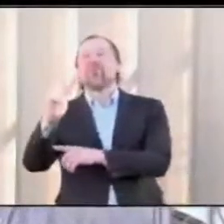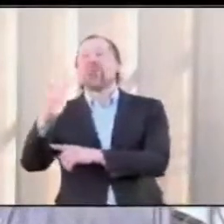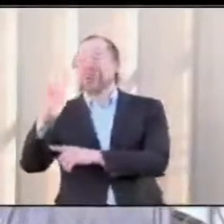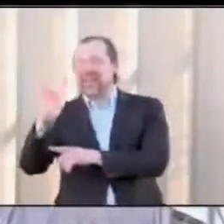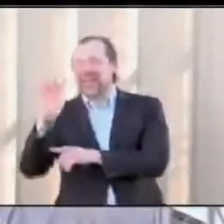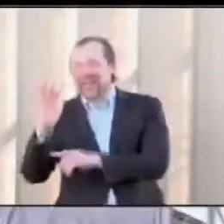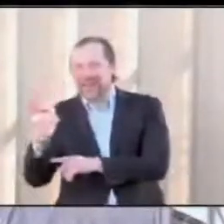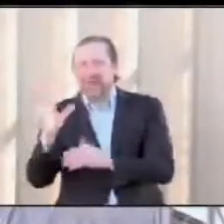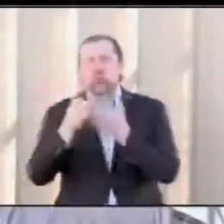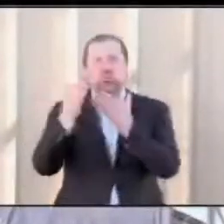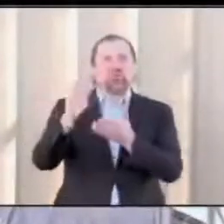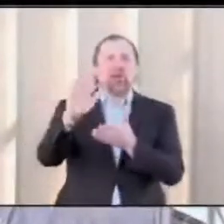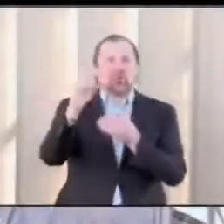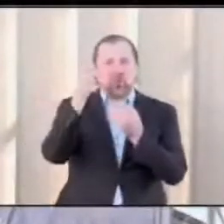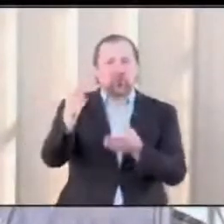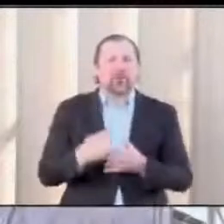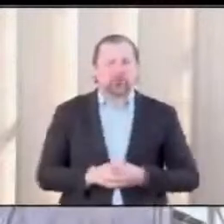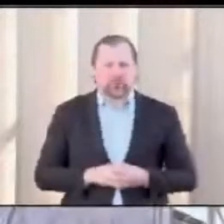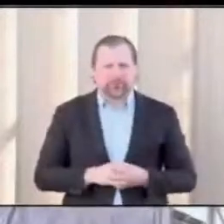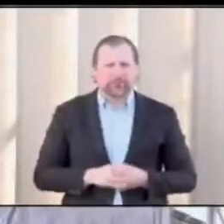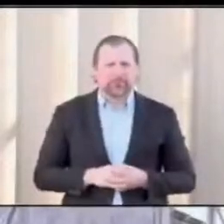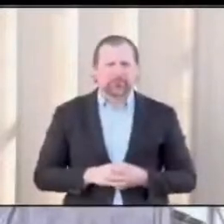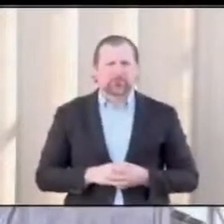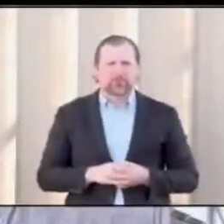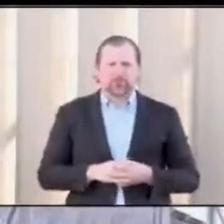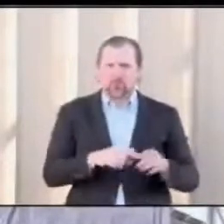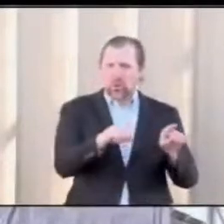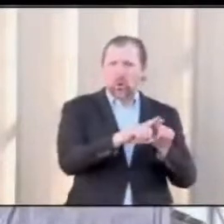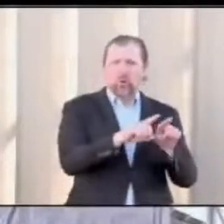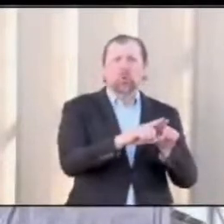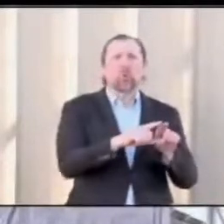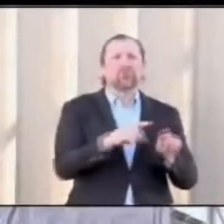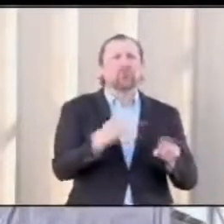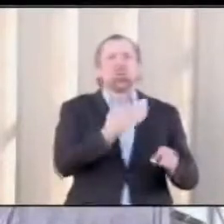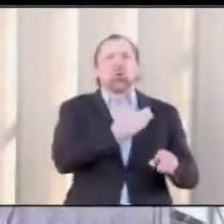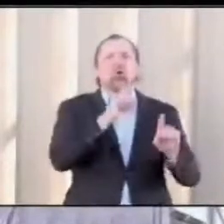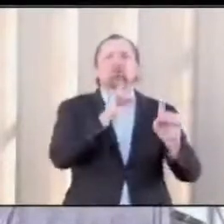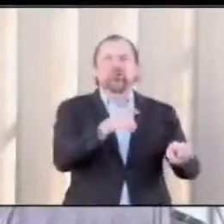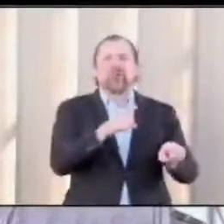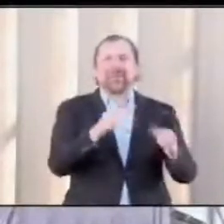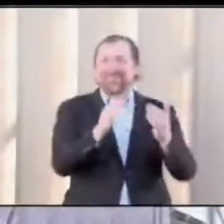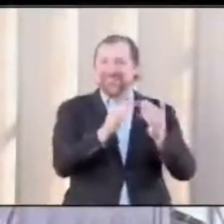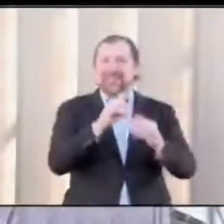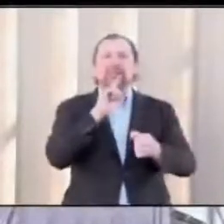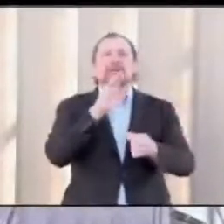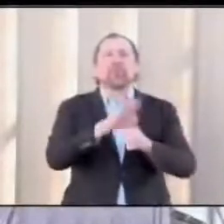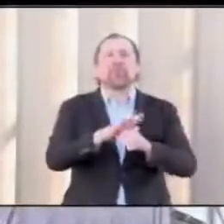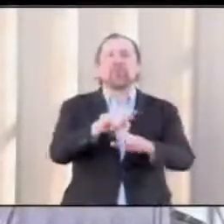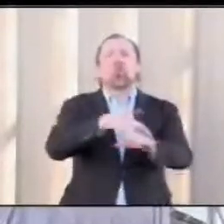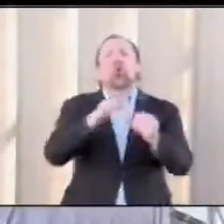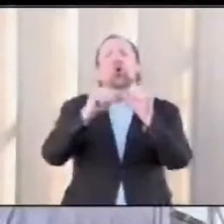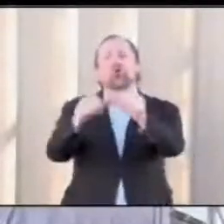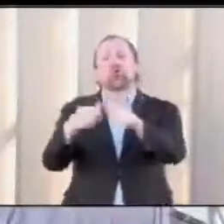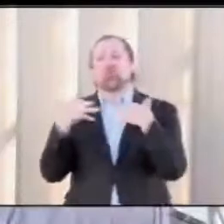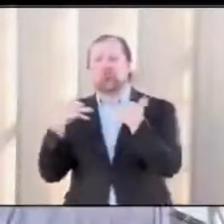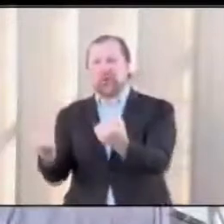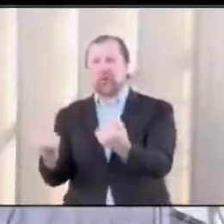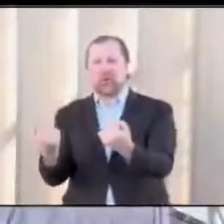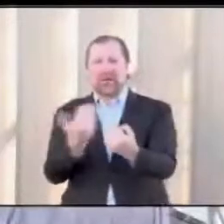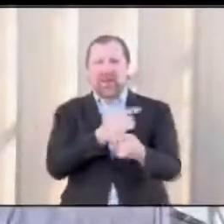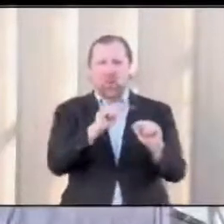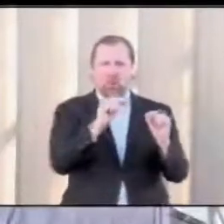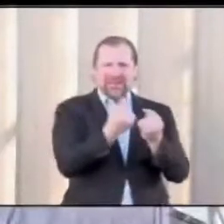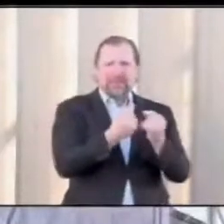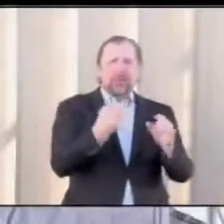310-456-2489 to provide your information. In addition to our immediate response, the city is committed to long-term recovery. Our team is